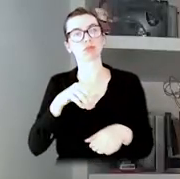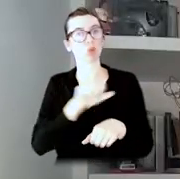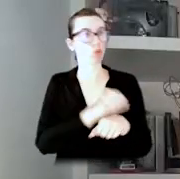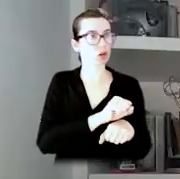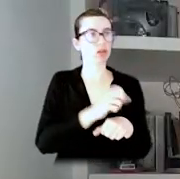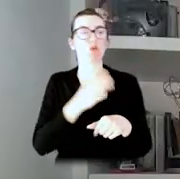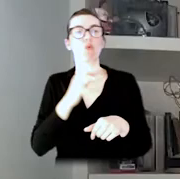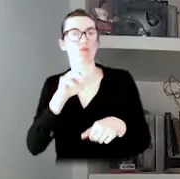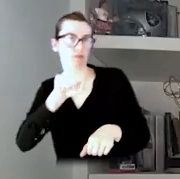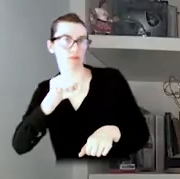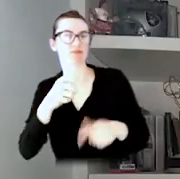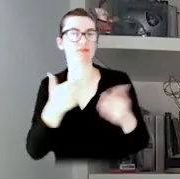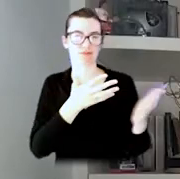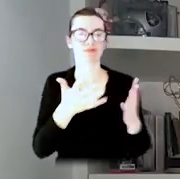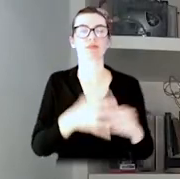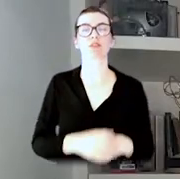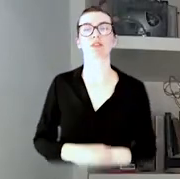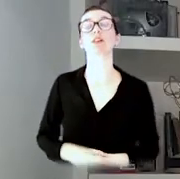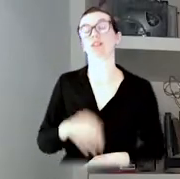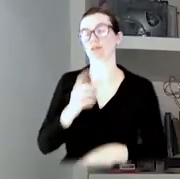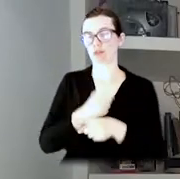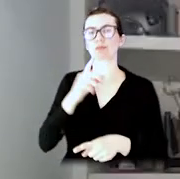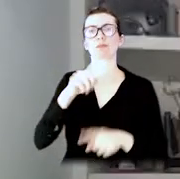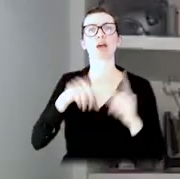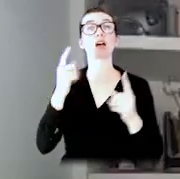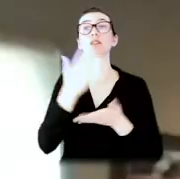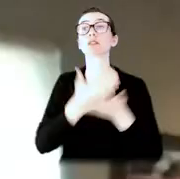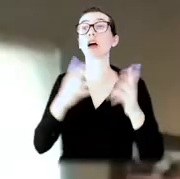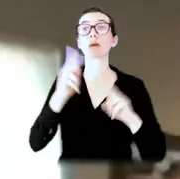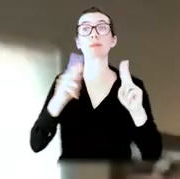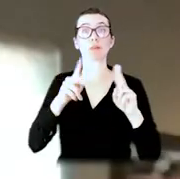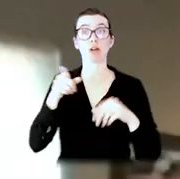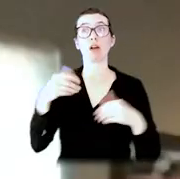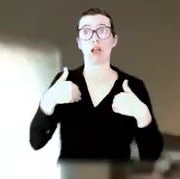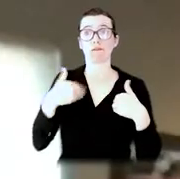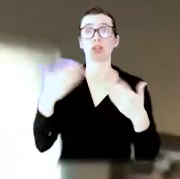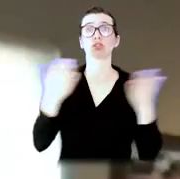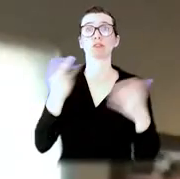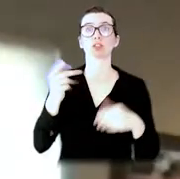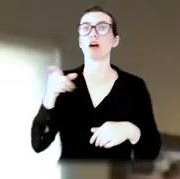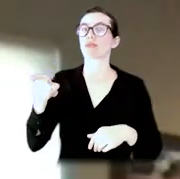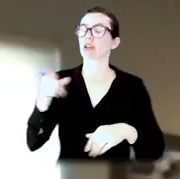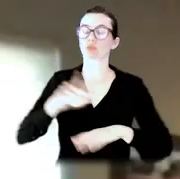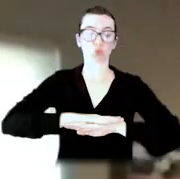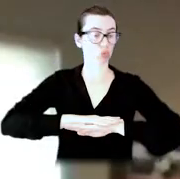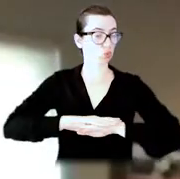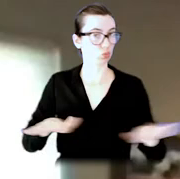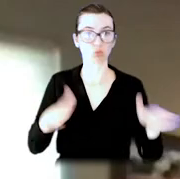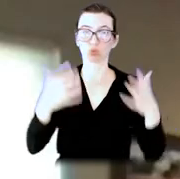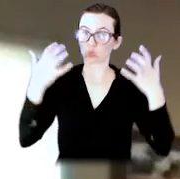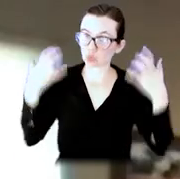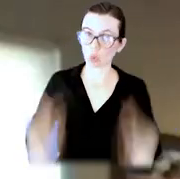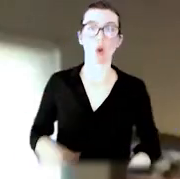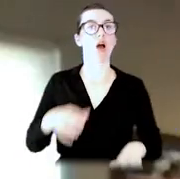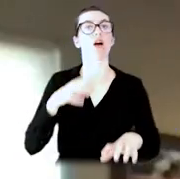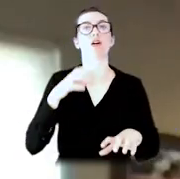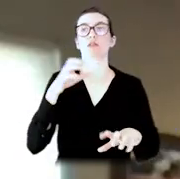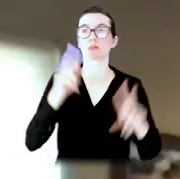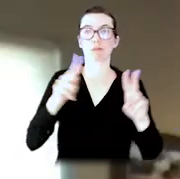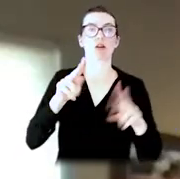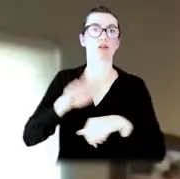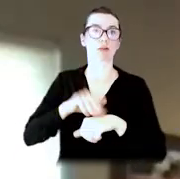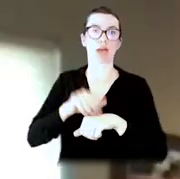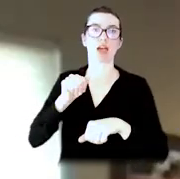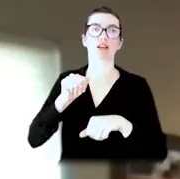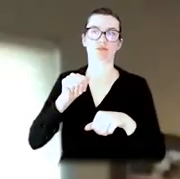are some people though with service dogs that they just do not want you to pet. And I understand that, because maybe they have a very serious,